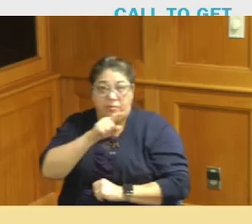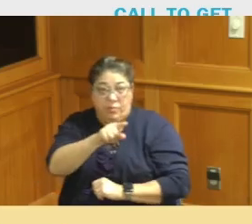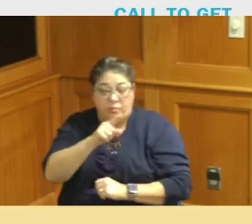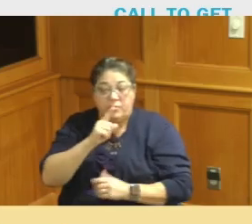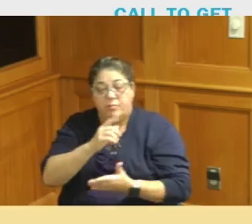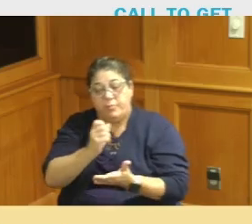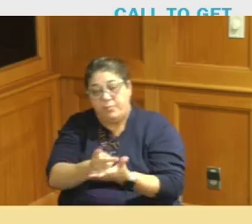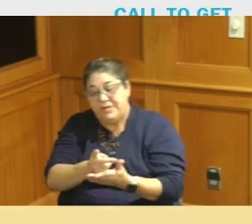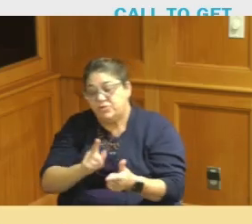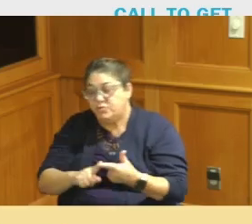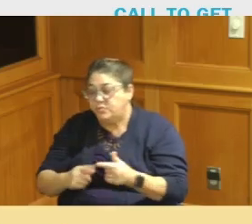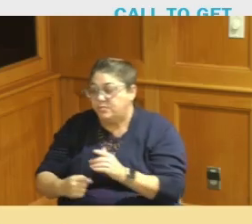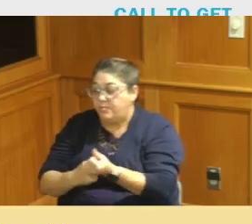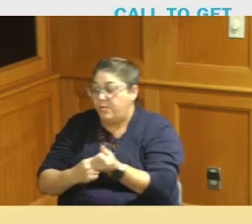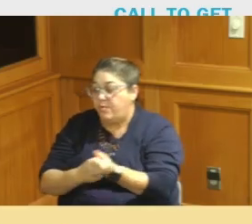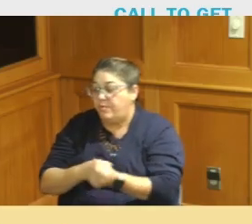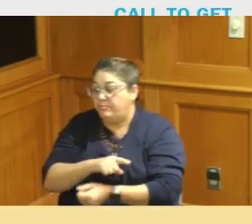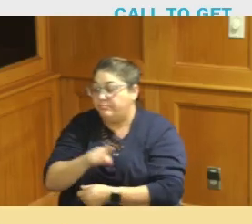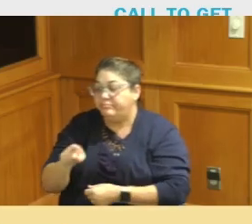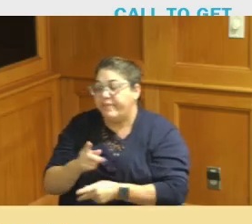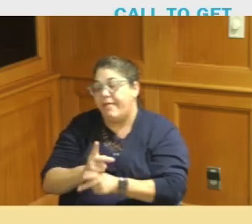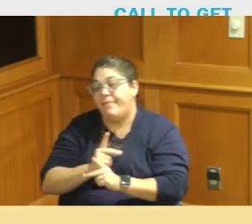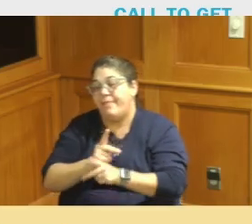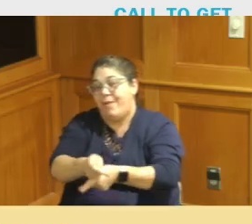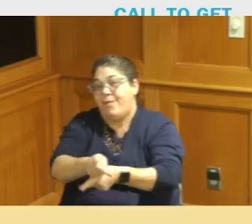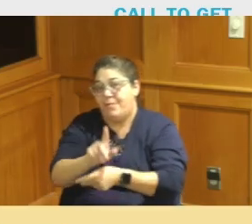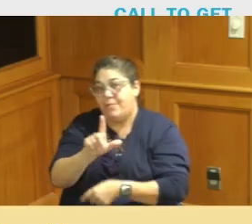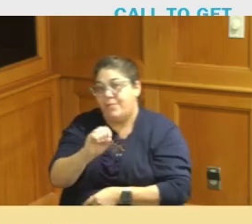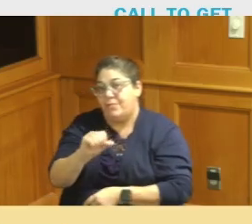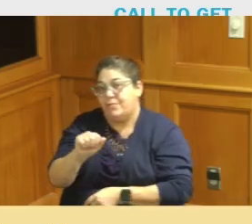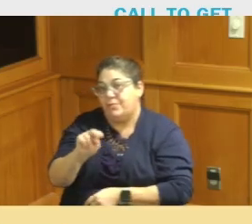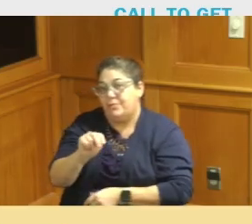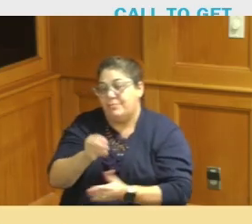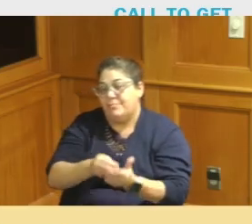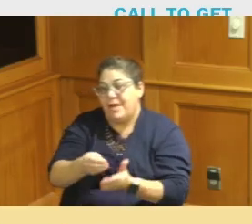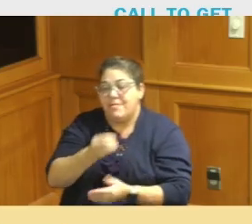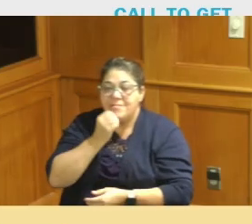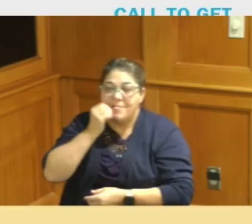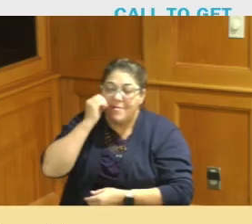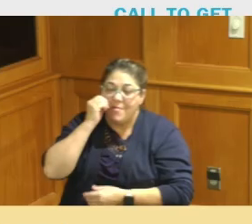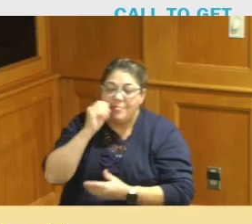behalf to support a loan program that I will give a lot more